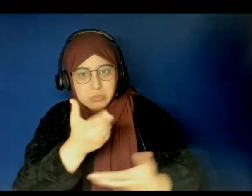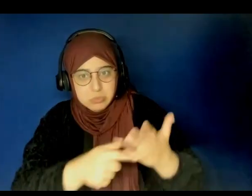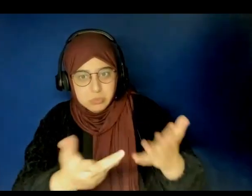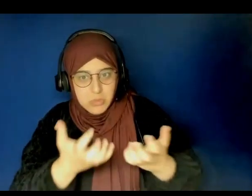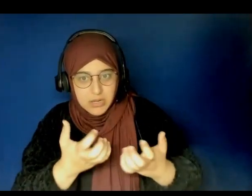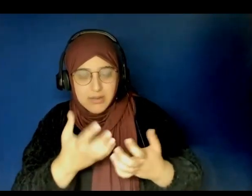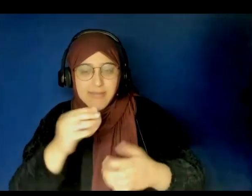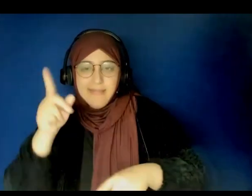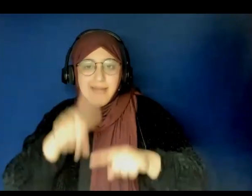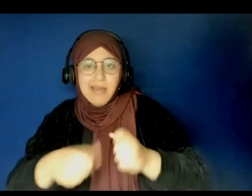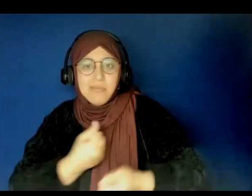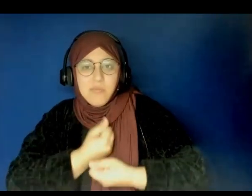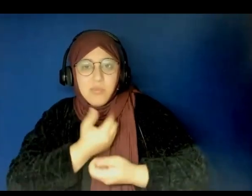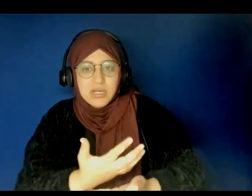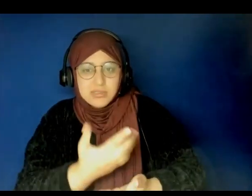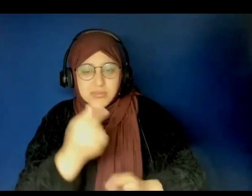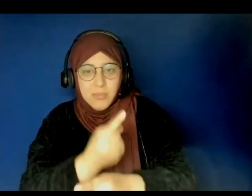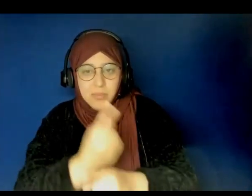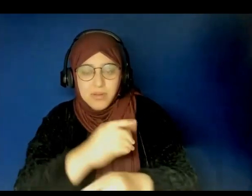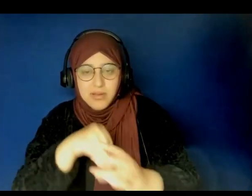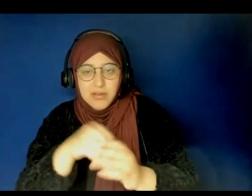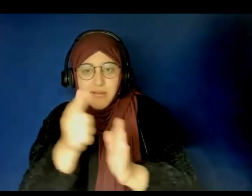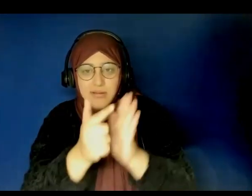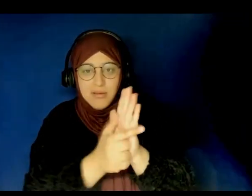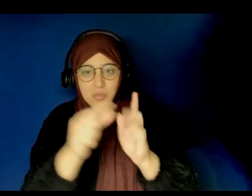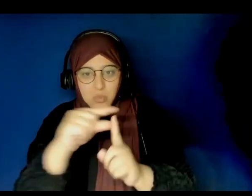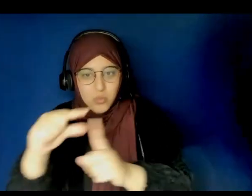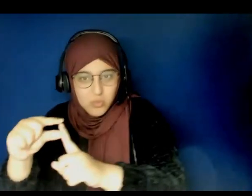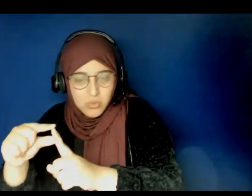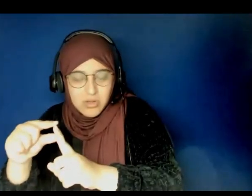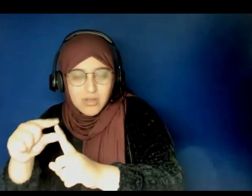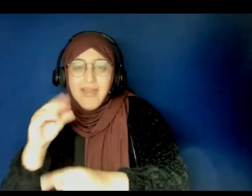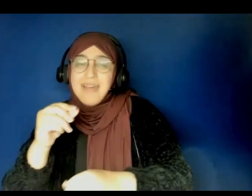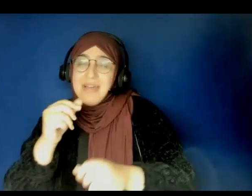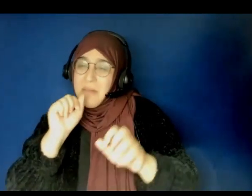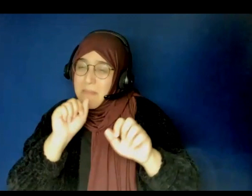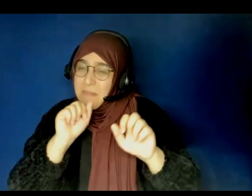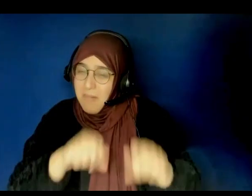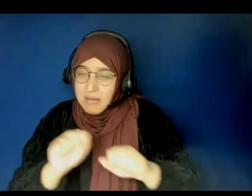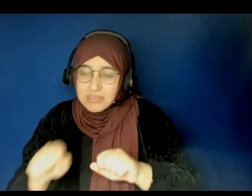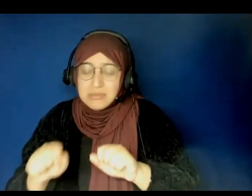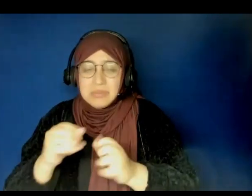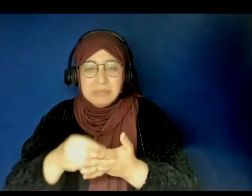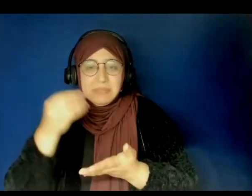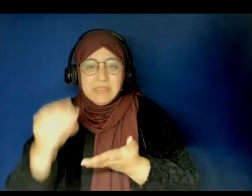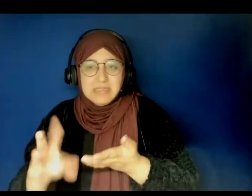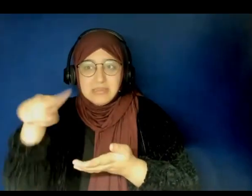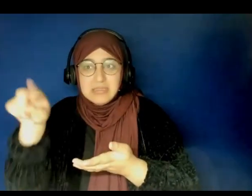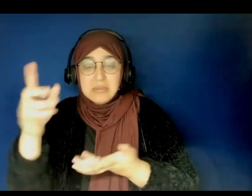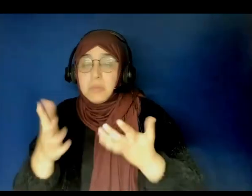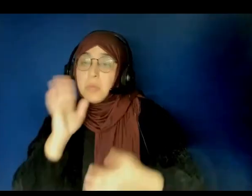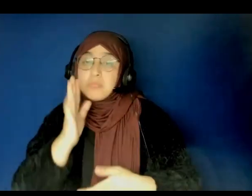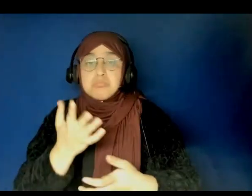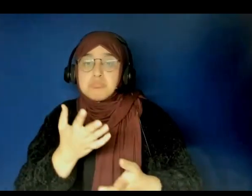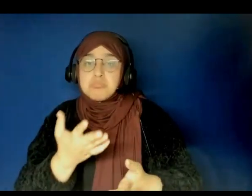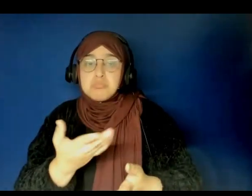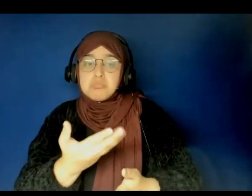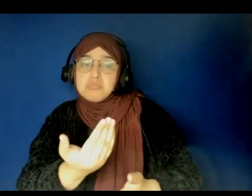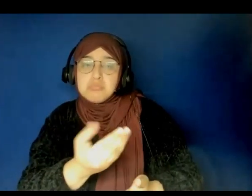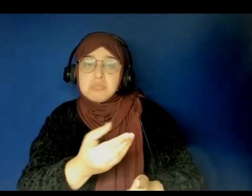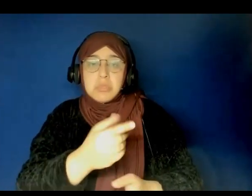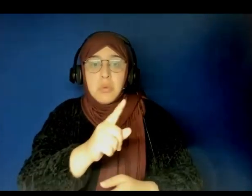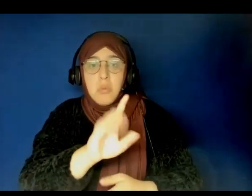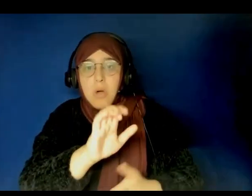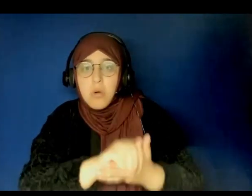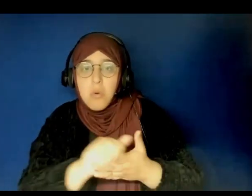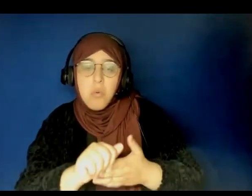terms, and it can potentially be pricey, meaning that they might want somewhere in the hundreds of dollars or the thousands